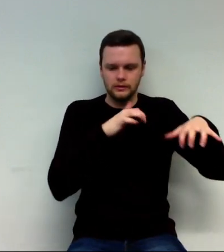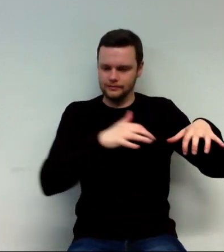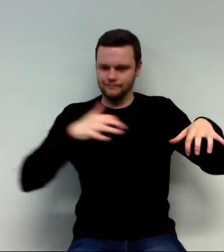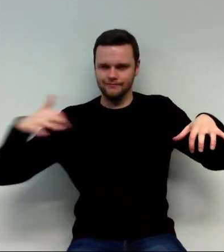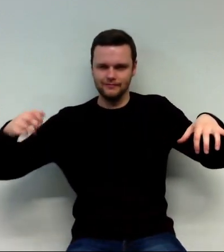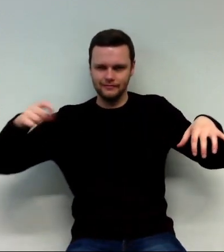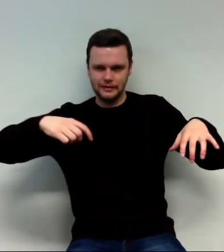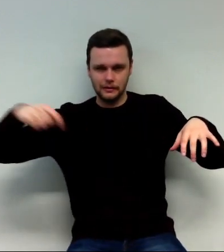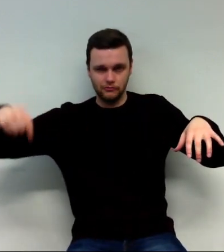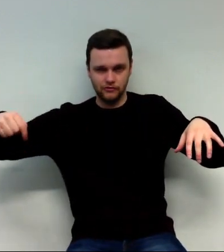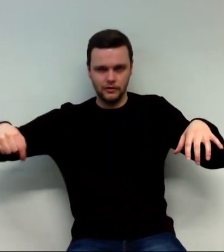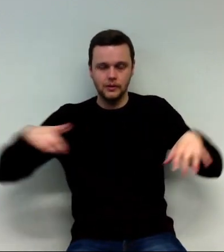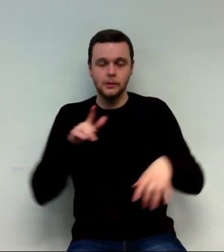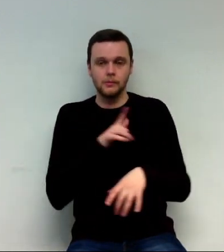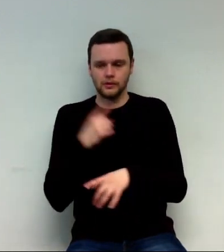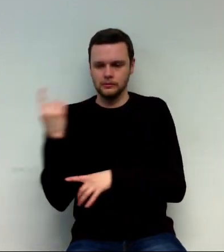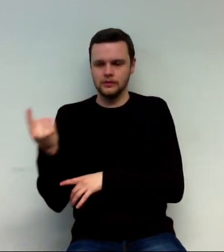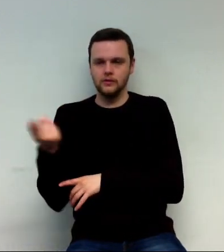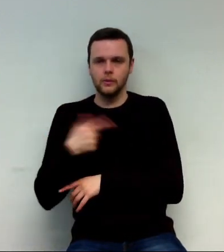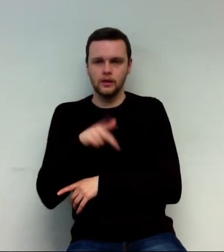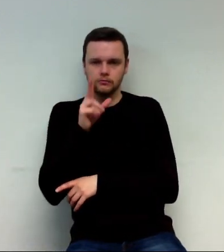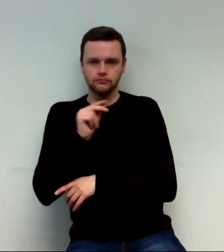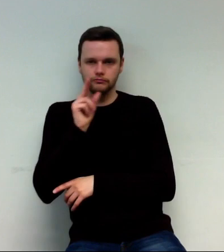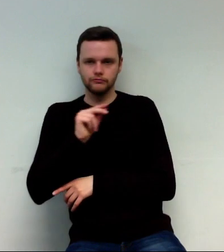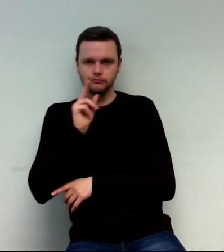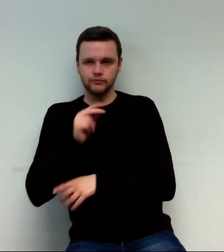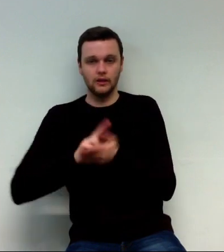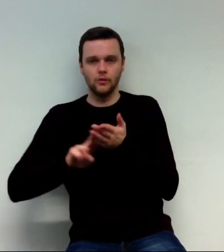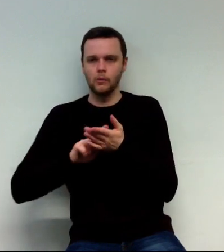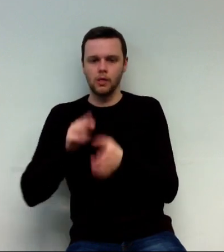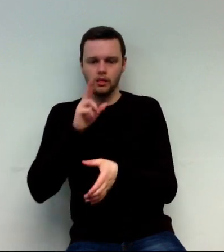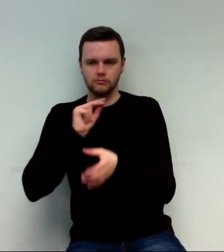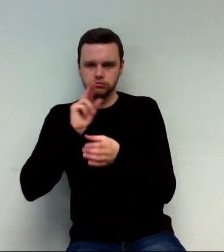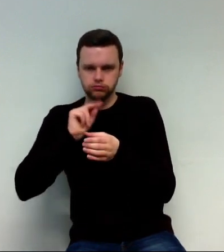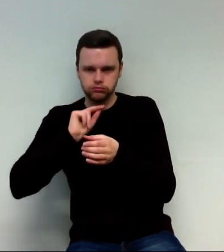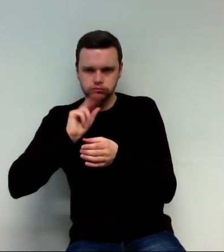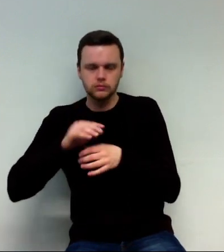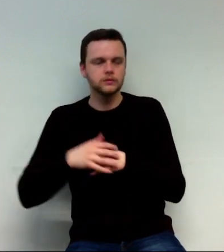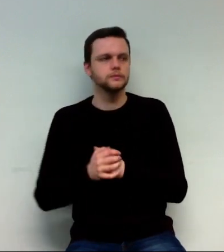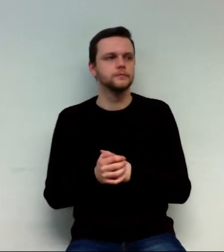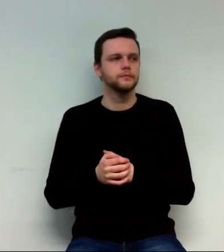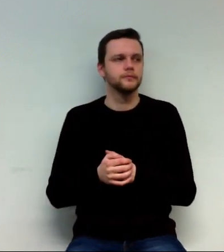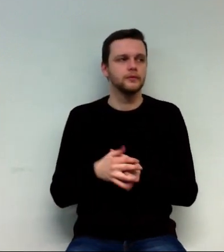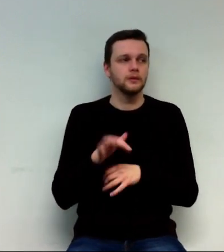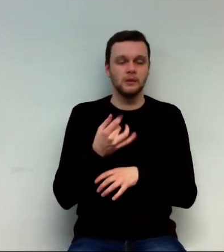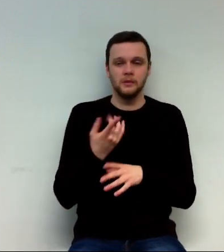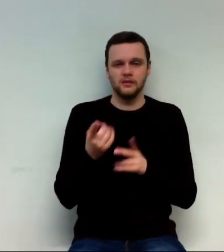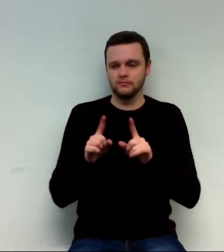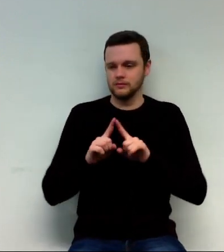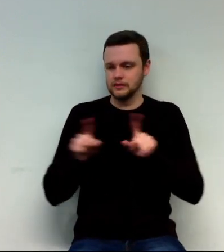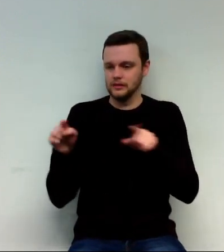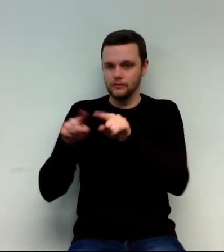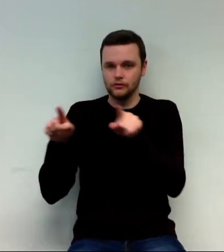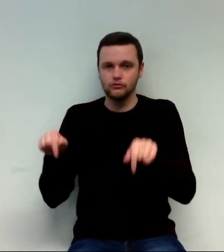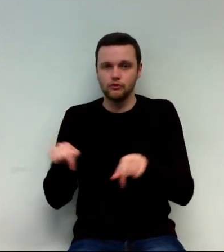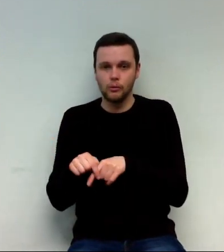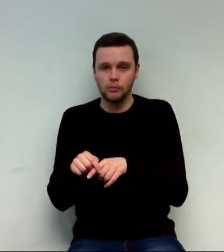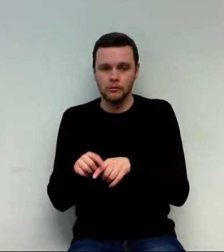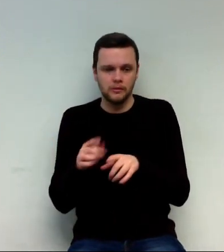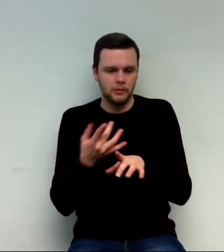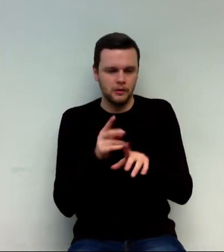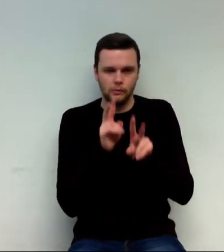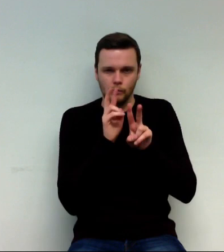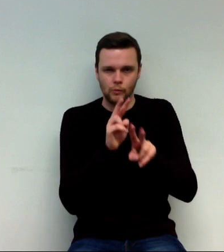because they will be talking at a normal level. but they could be in another room watching the performance on